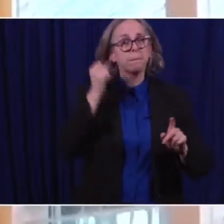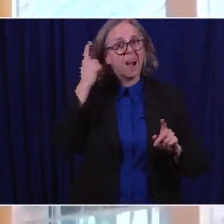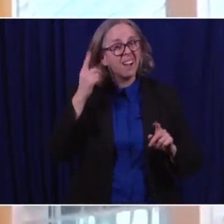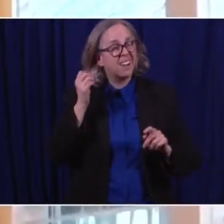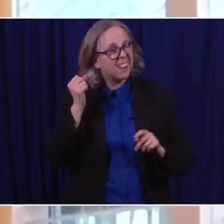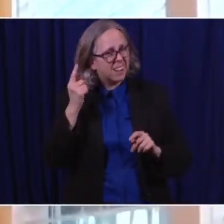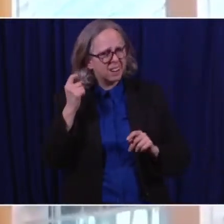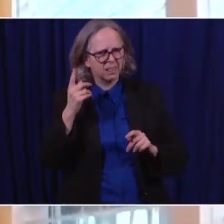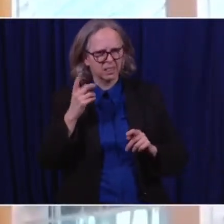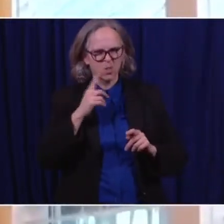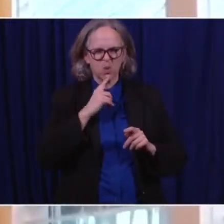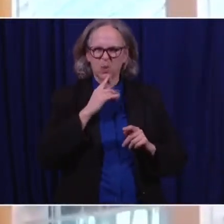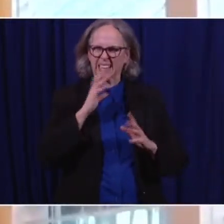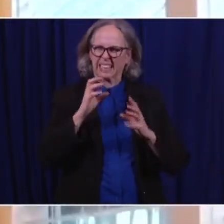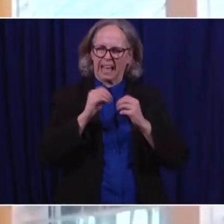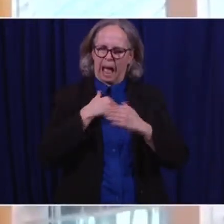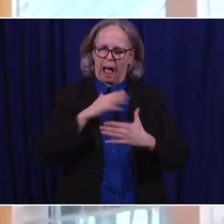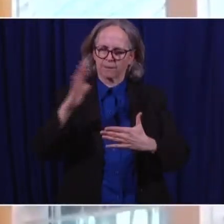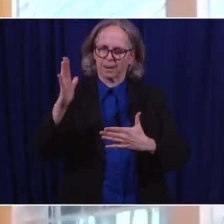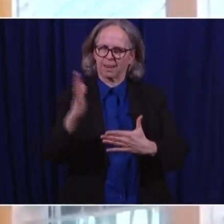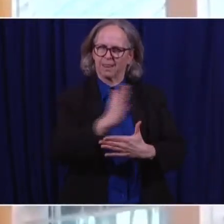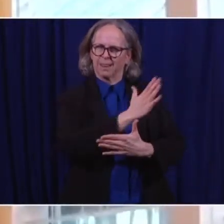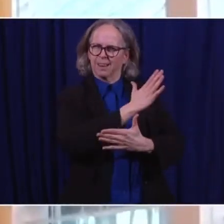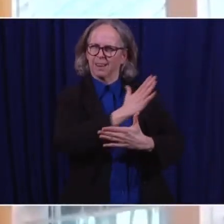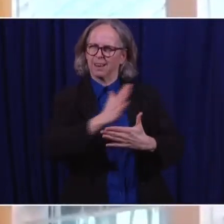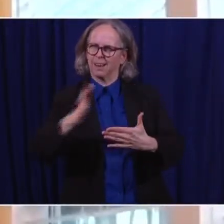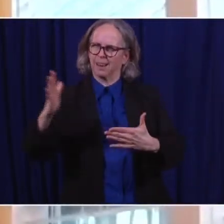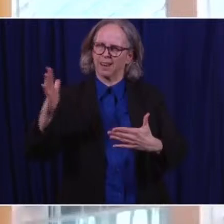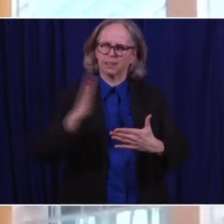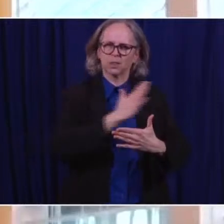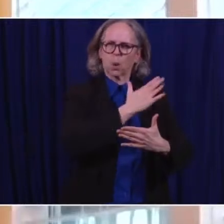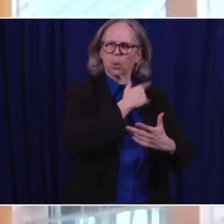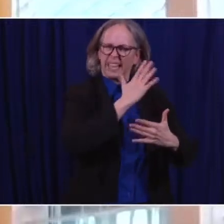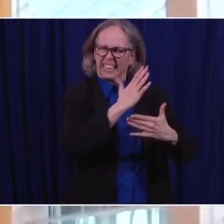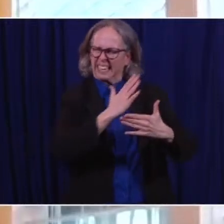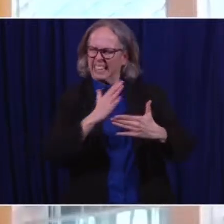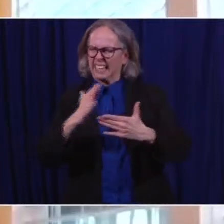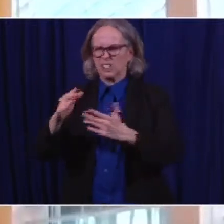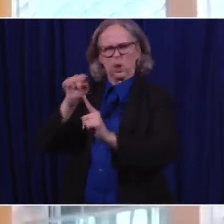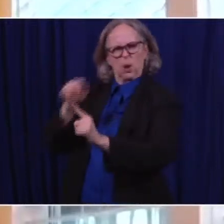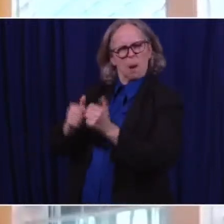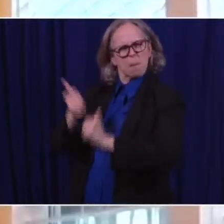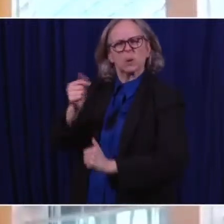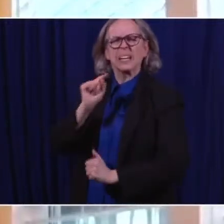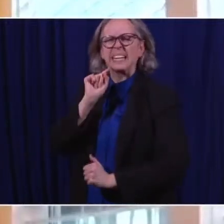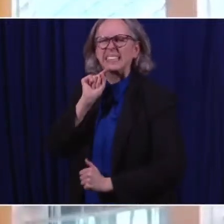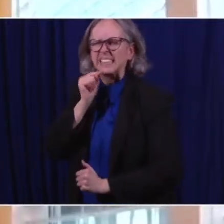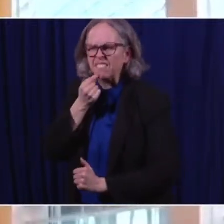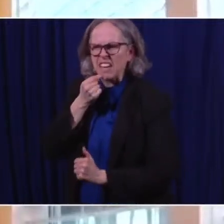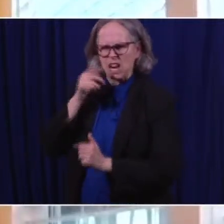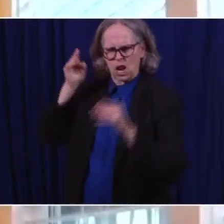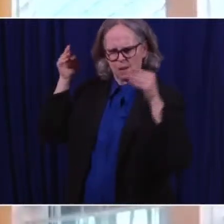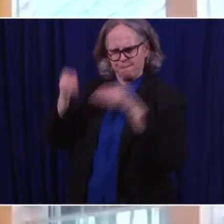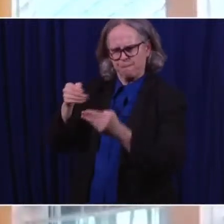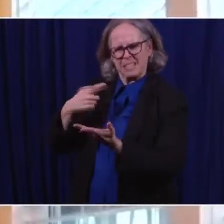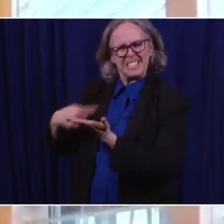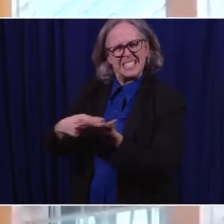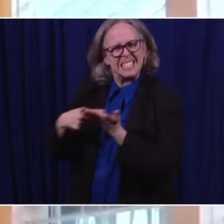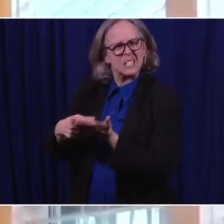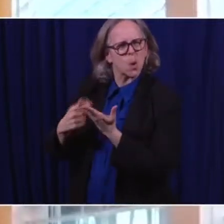the asthmatic disease spectrum. And as we spoke with medical experts around the state to